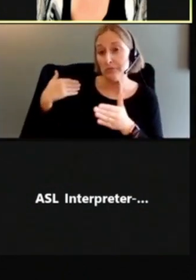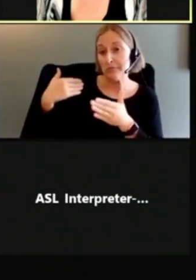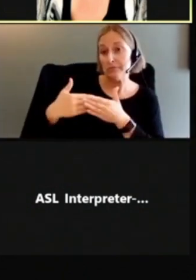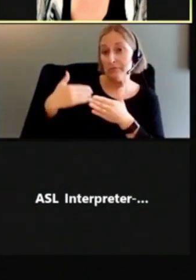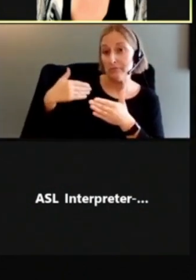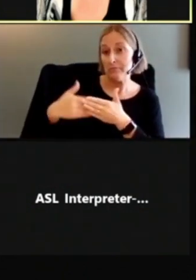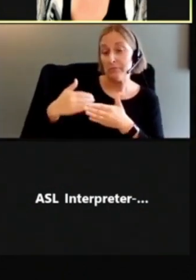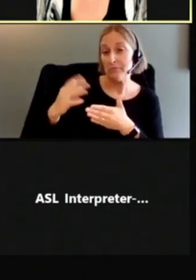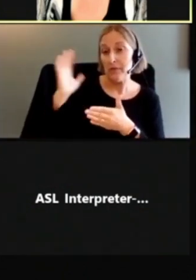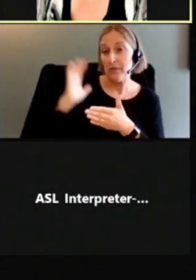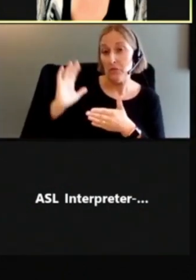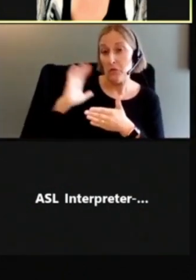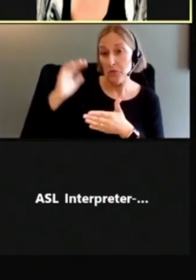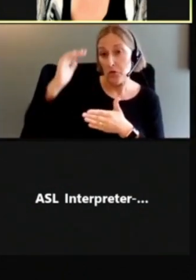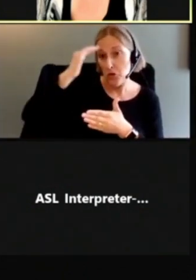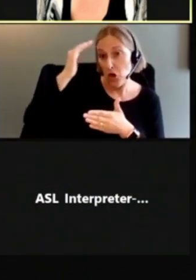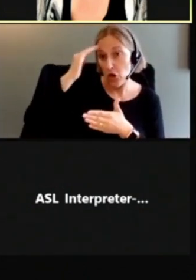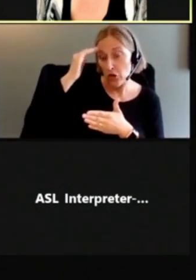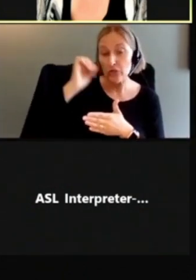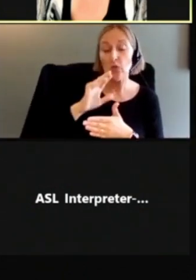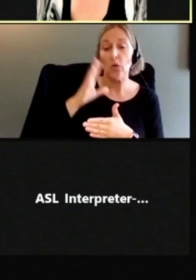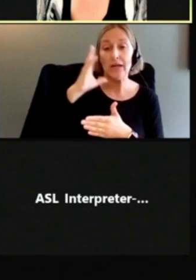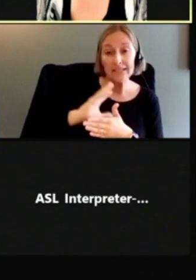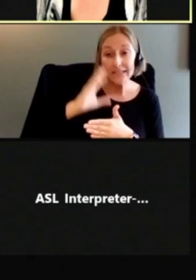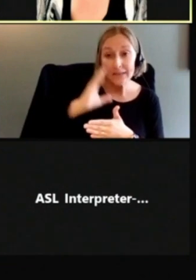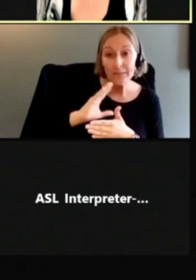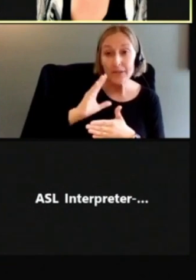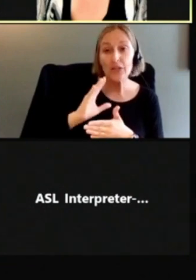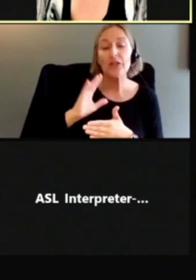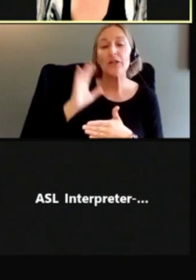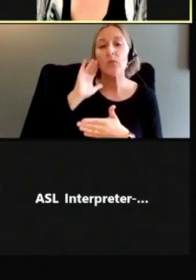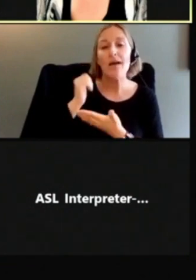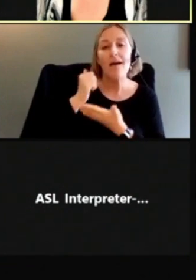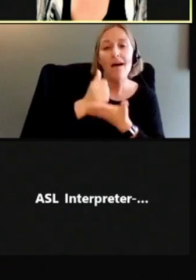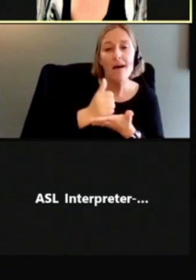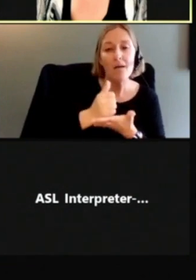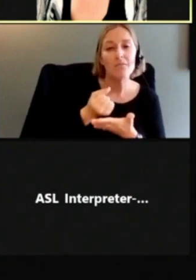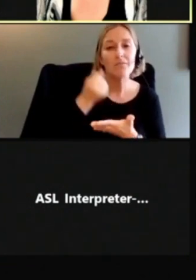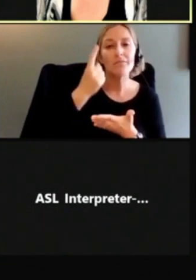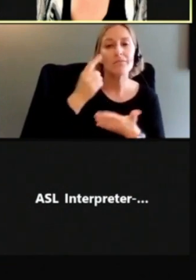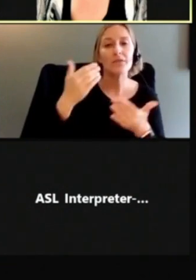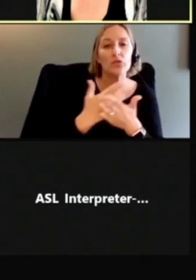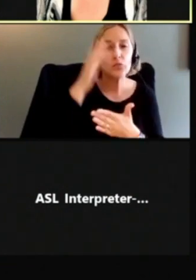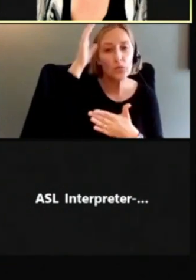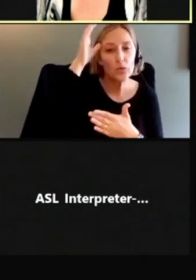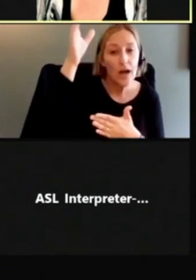own experiences to understand new concepts, while children